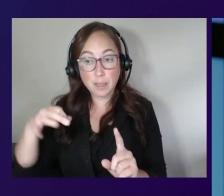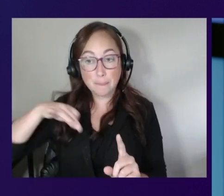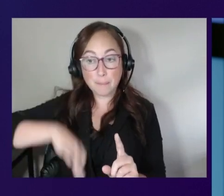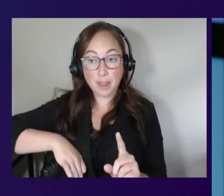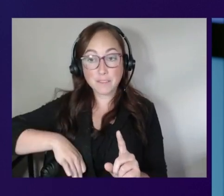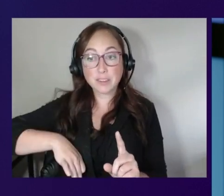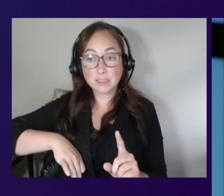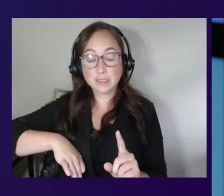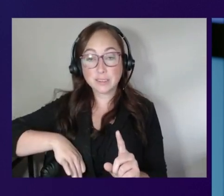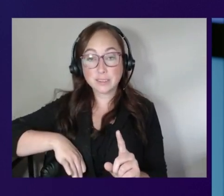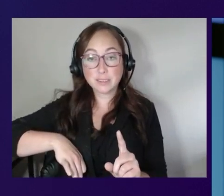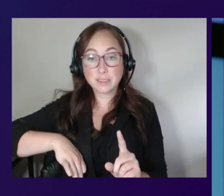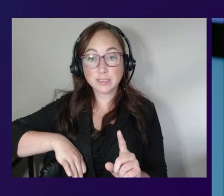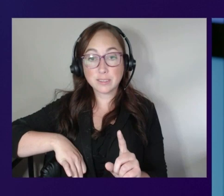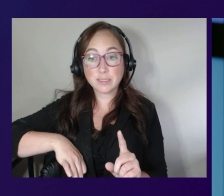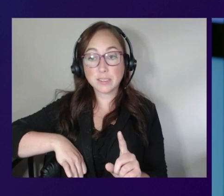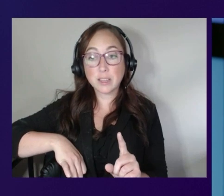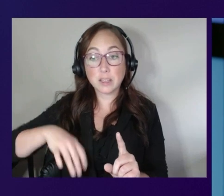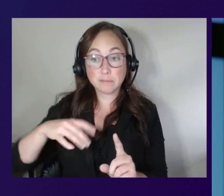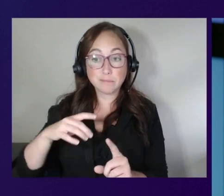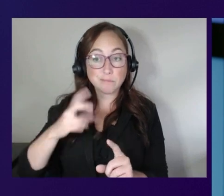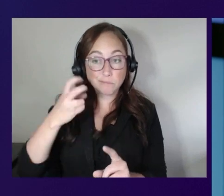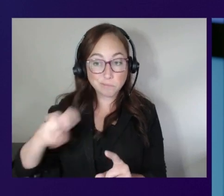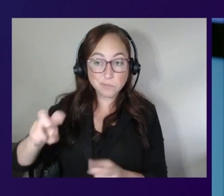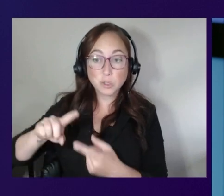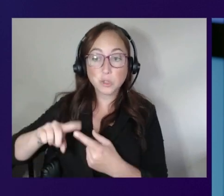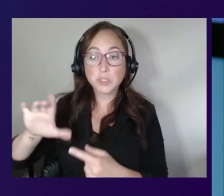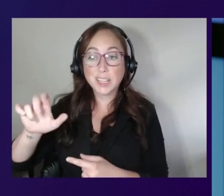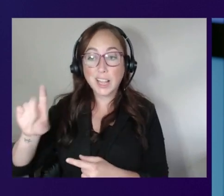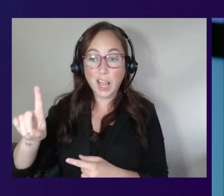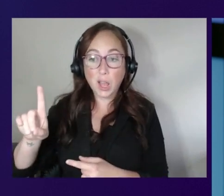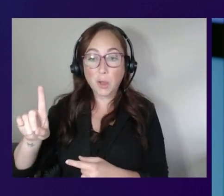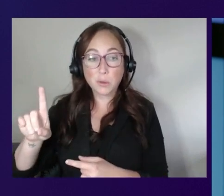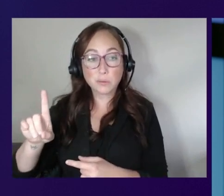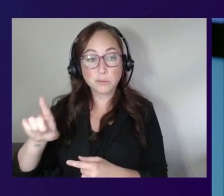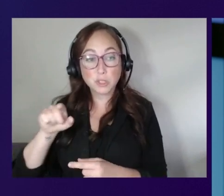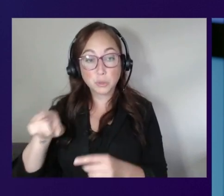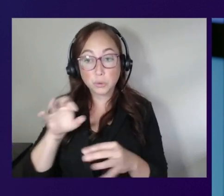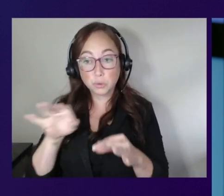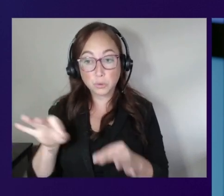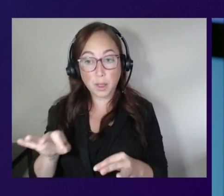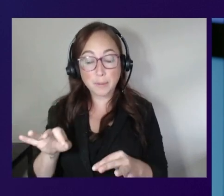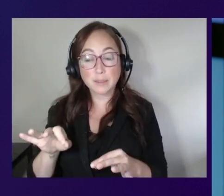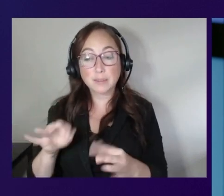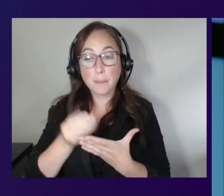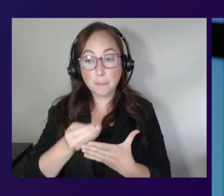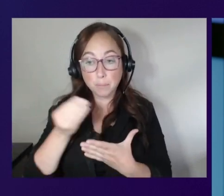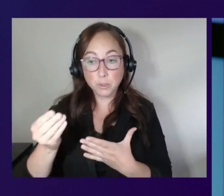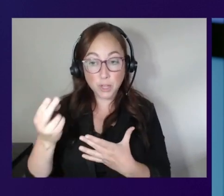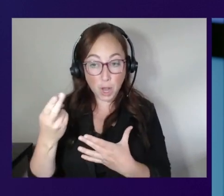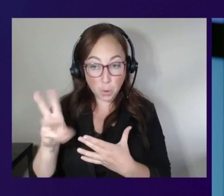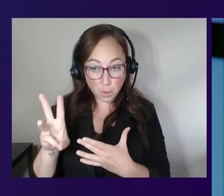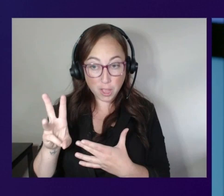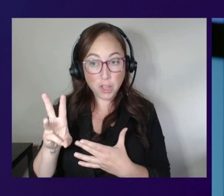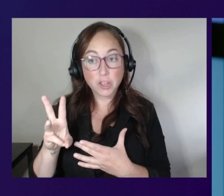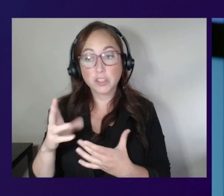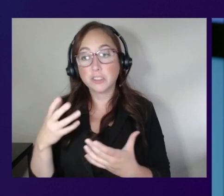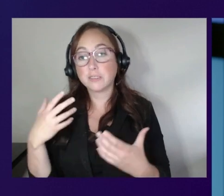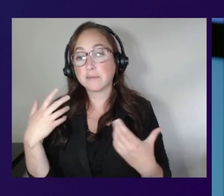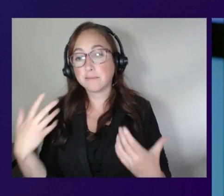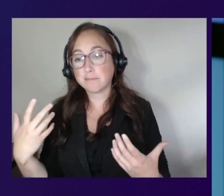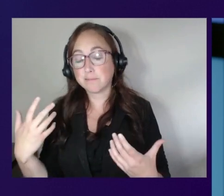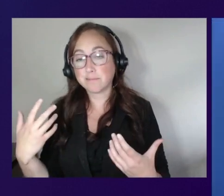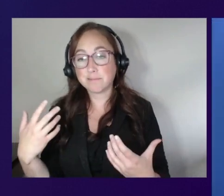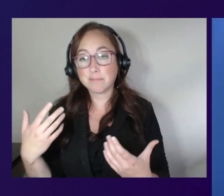from on-prem to cloud is something like you were describing, like purchasing a hardware. Instead of spending